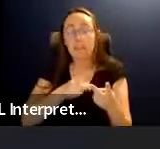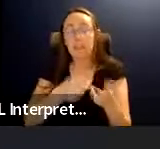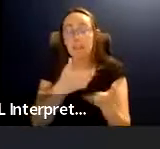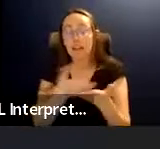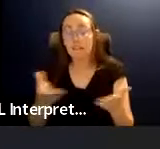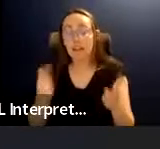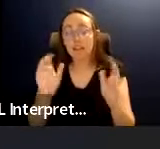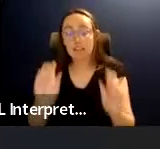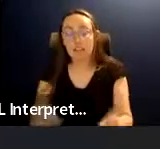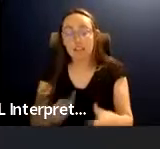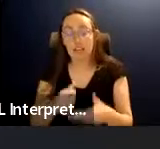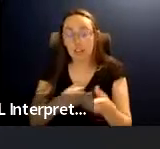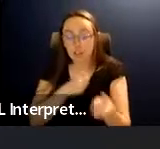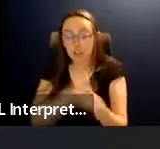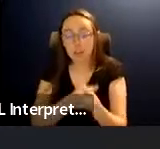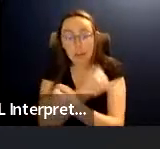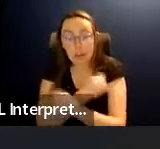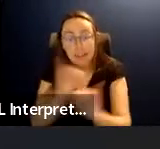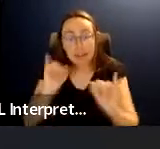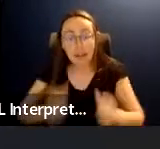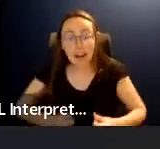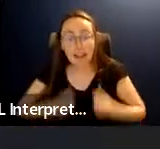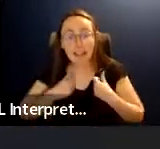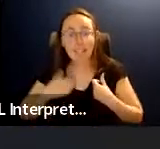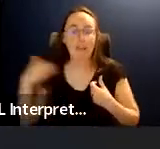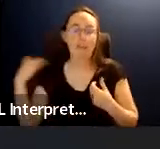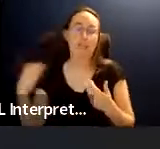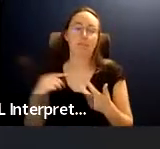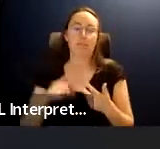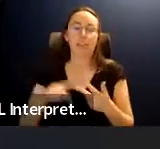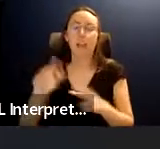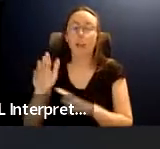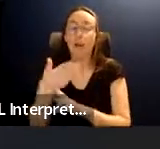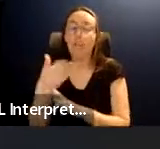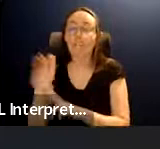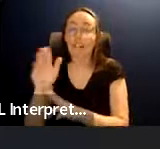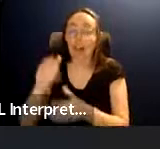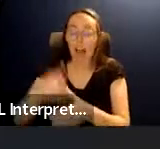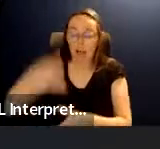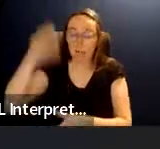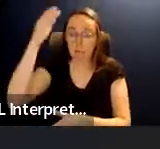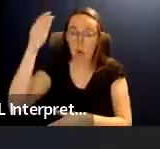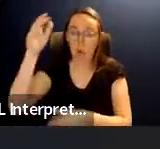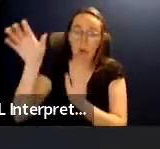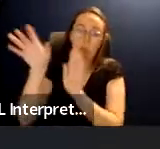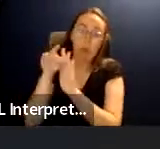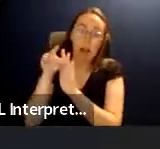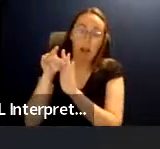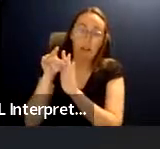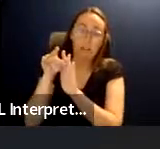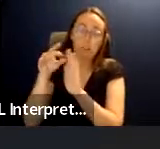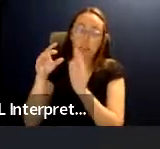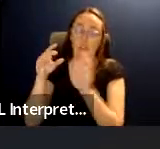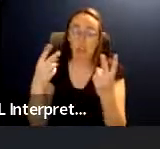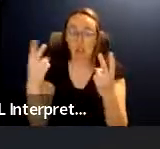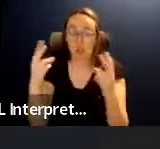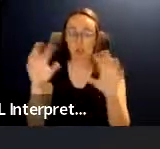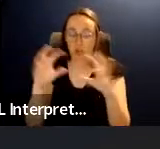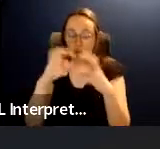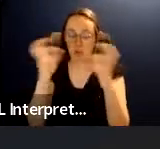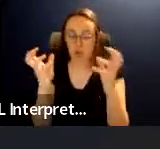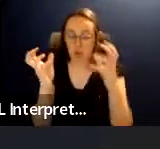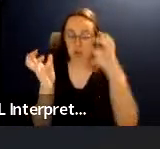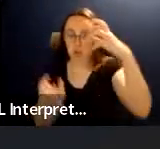living, flagpole brackets. Take two flagpole brackets, take them apart, put them together in the center, and now